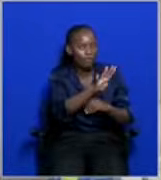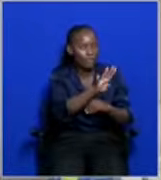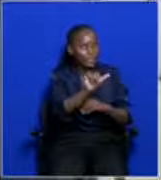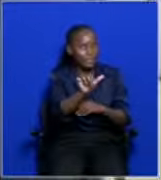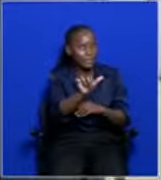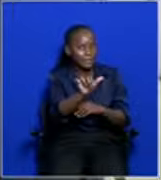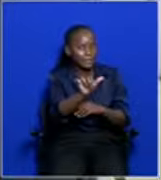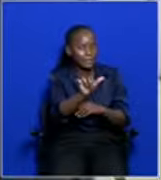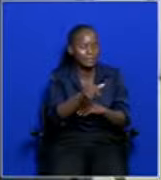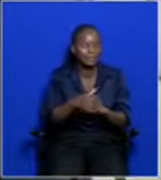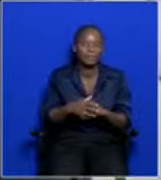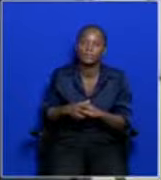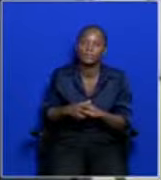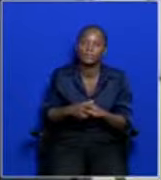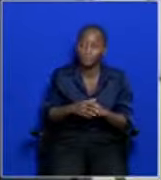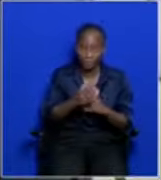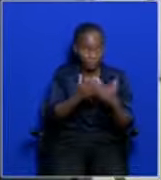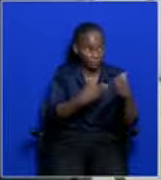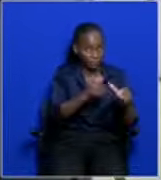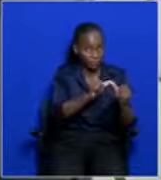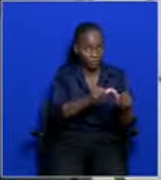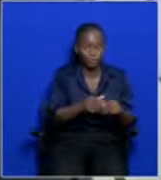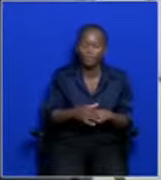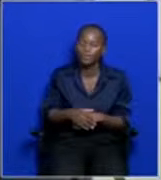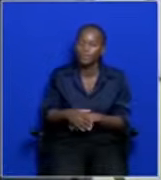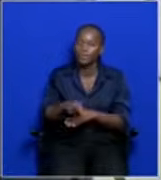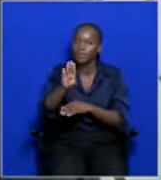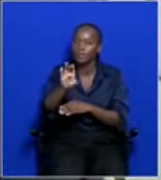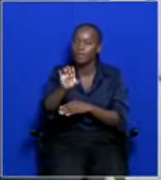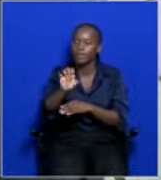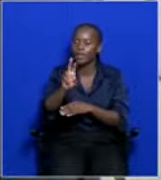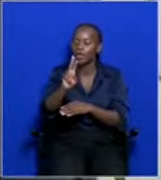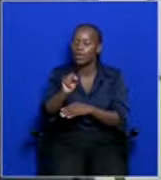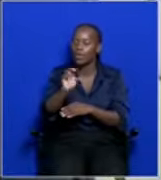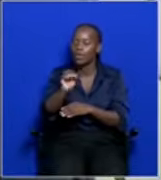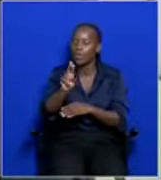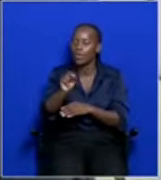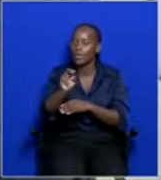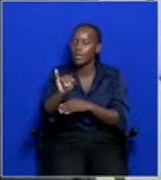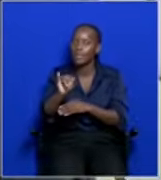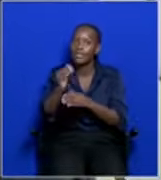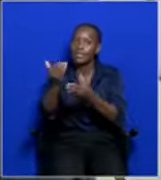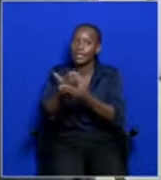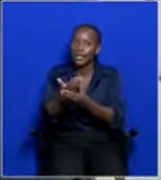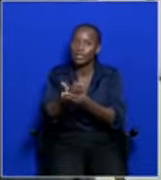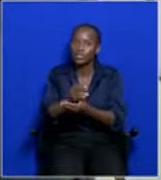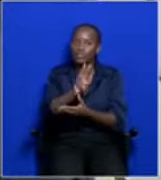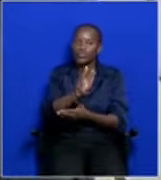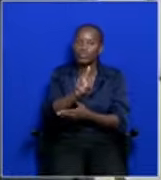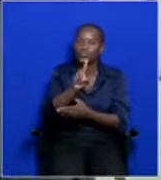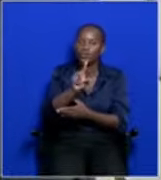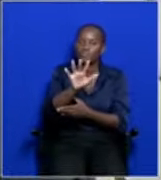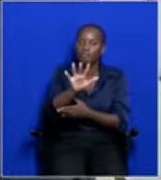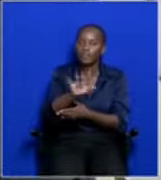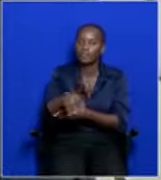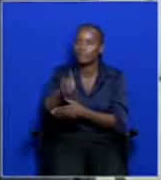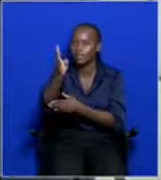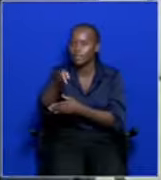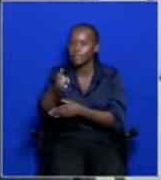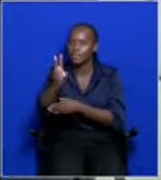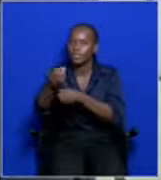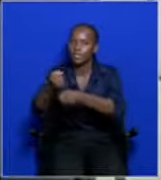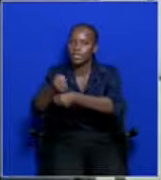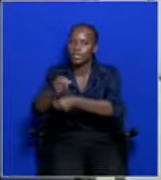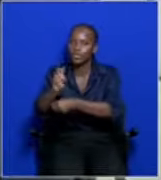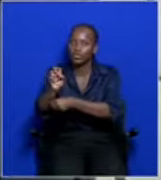Please continue. Benoni Case 215 of 7/2022. This is a kidnapping and corruption case. The docket